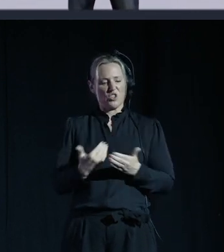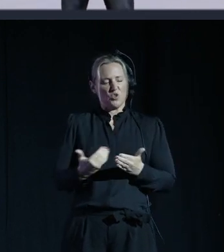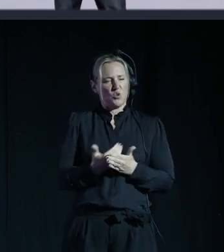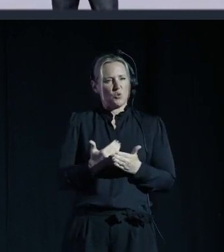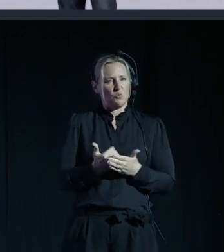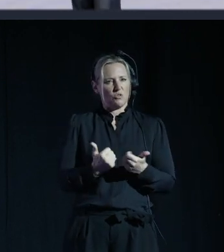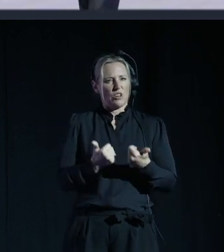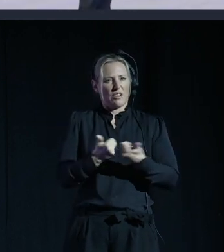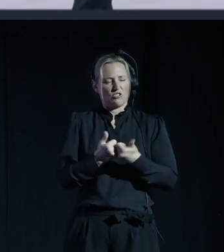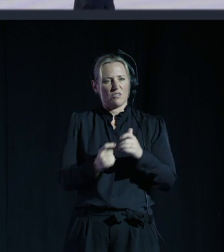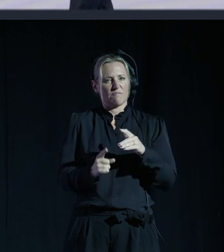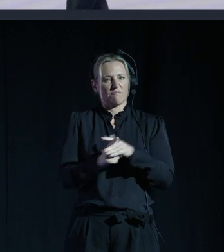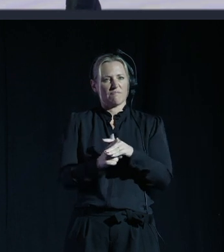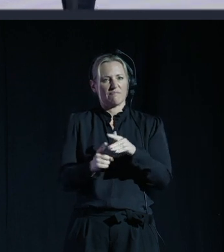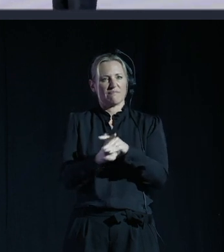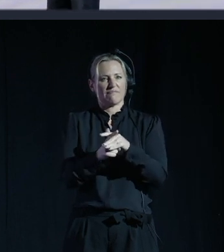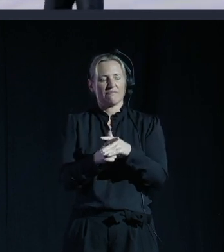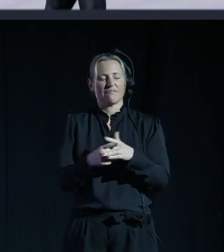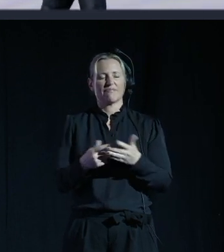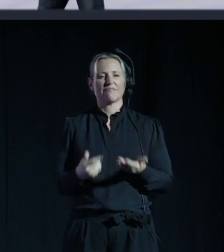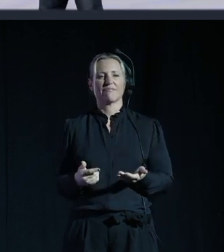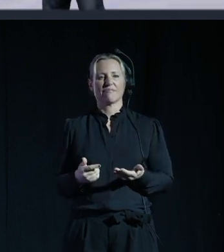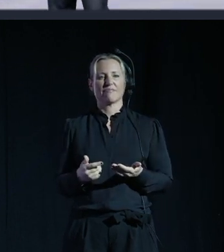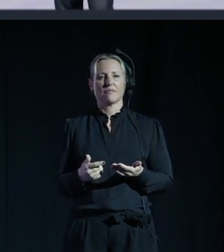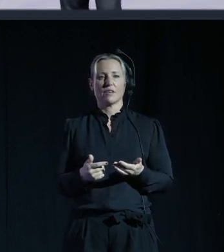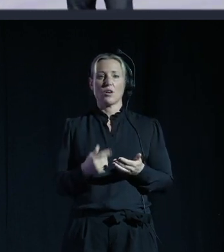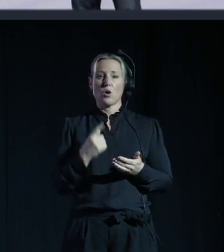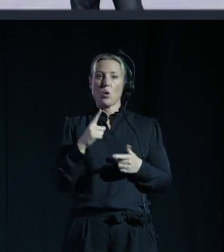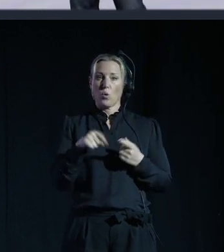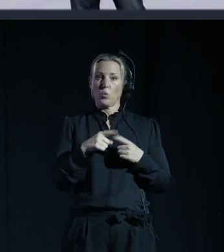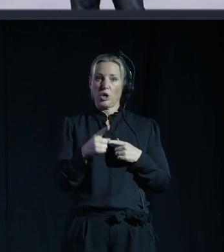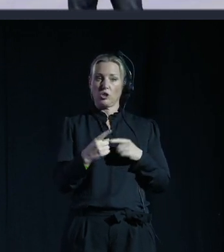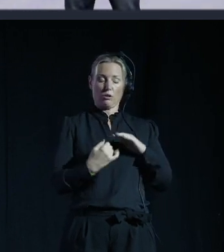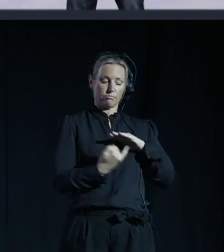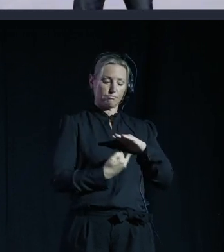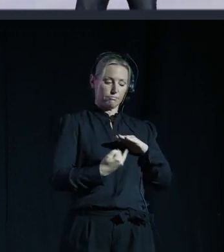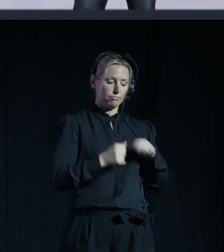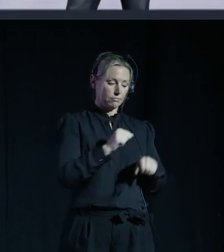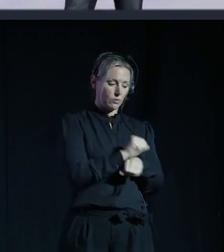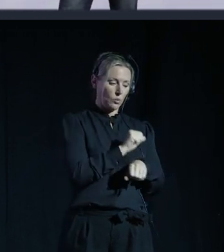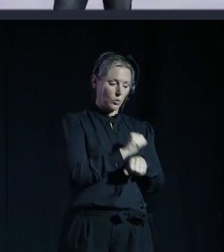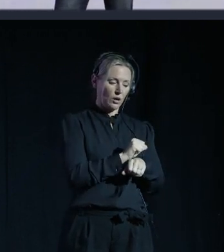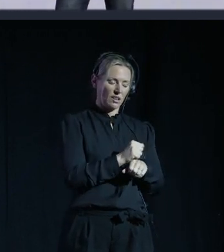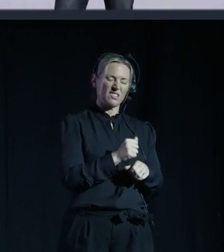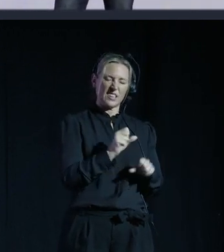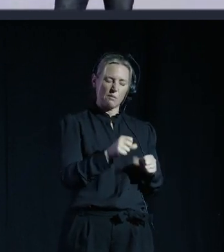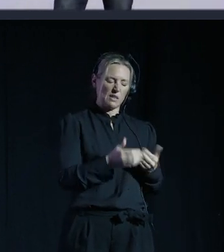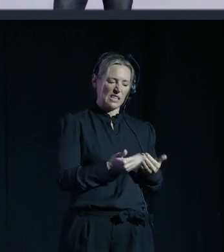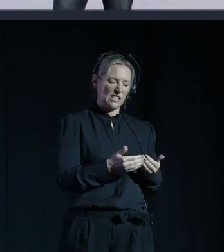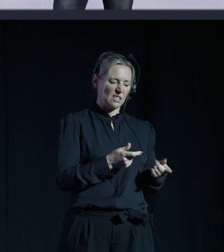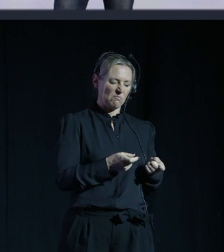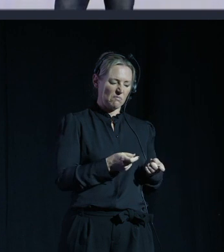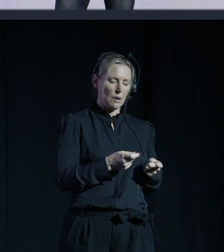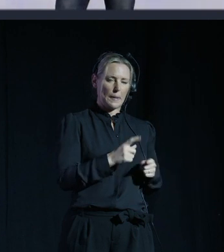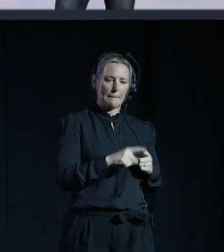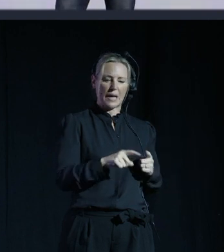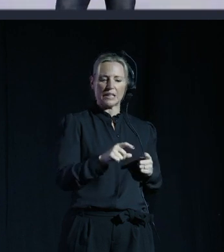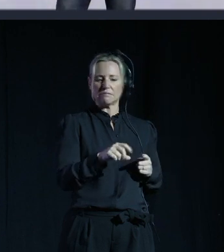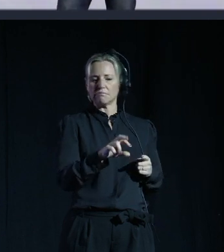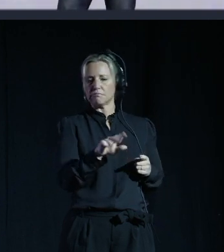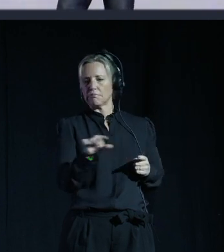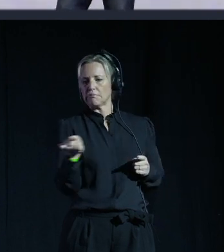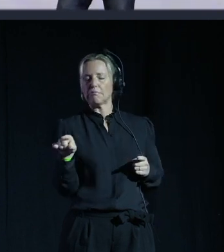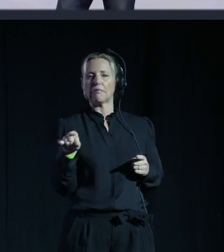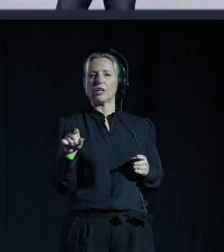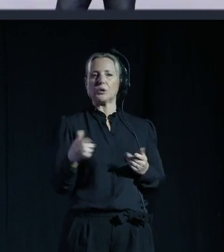Things change. You know, it was easier for you to manage just a single workflow of your own, but now you've got new challenges when your partner's around you. So first of